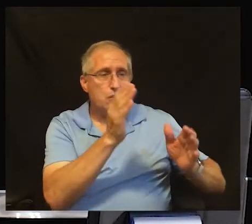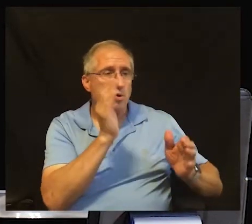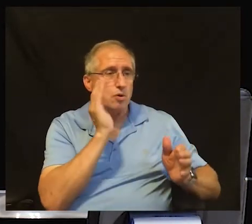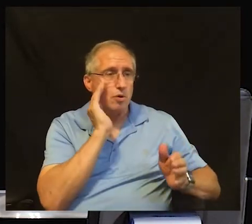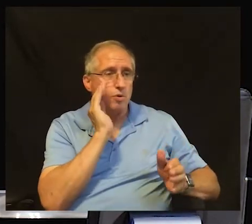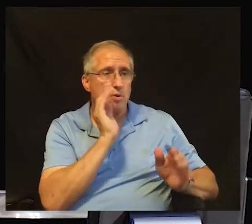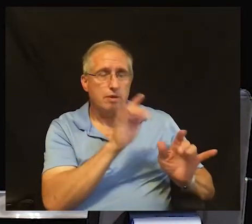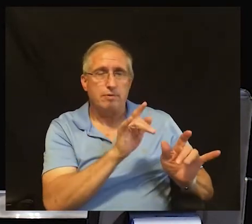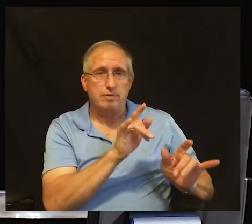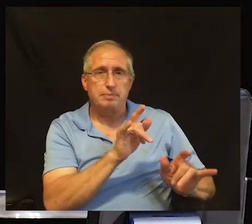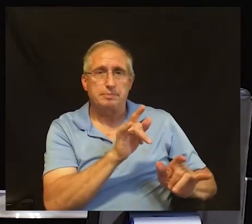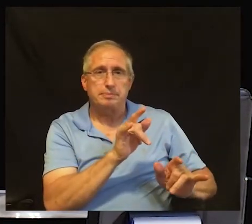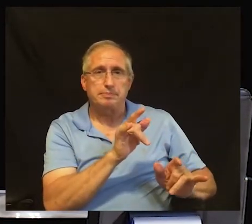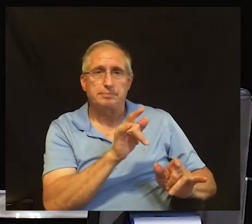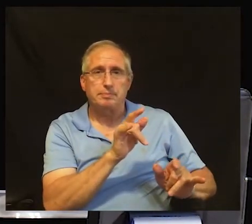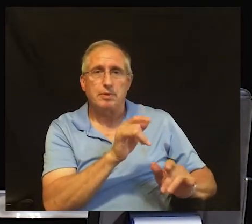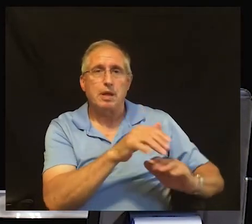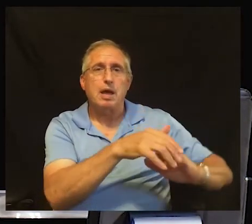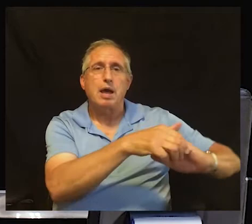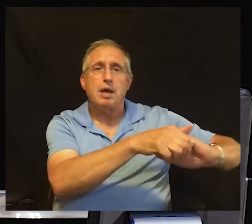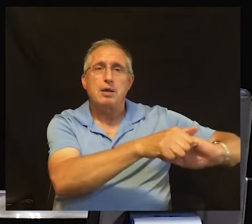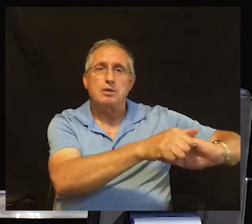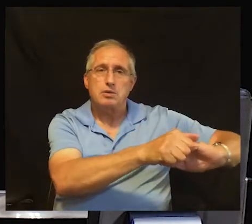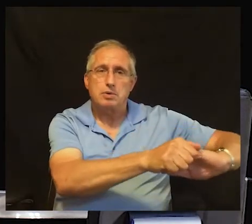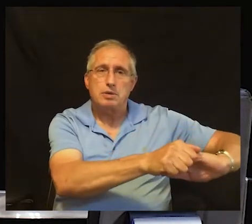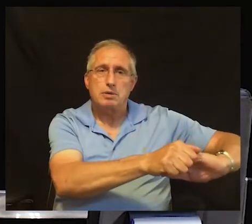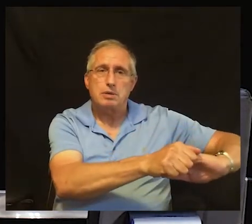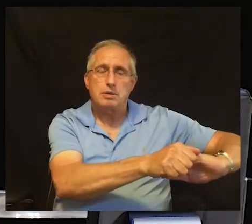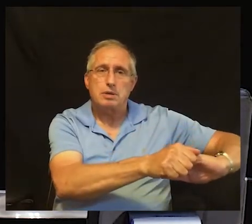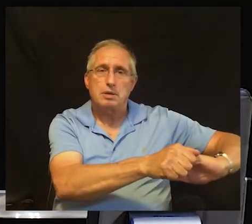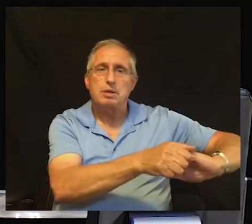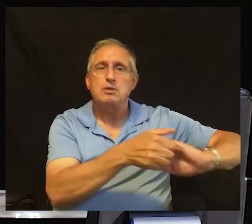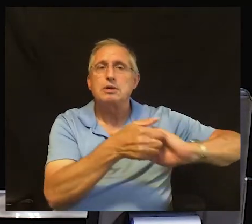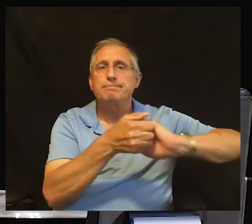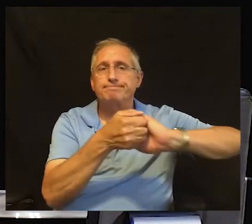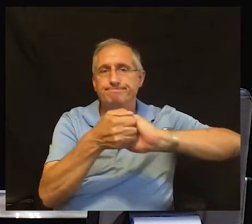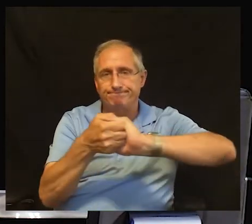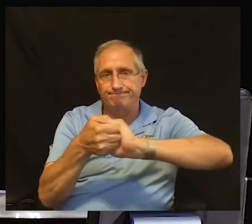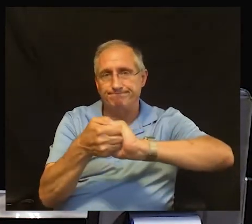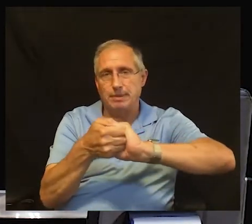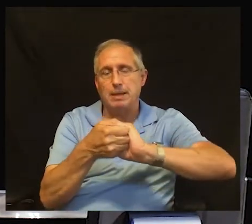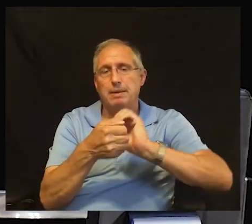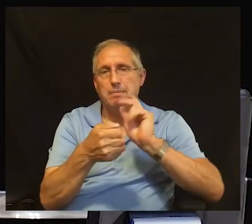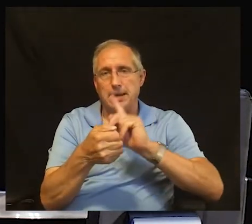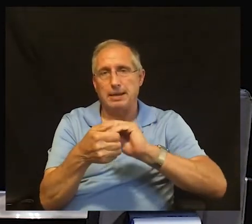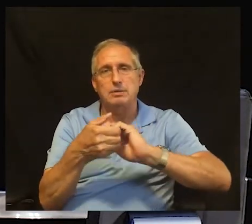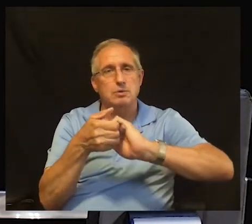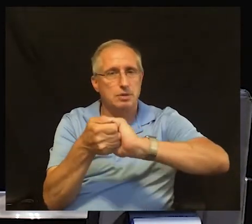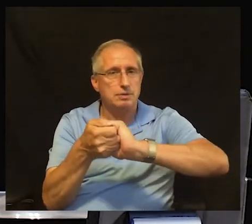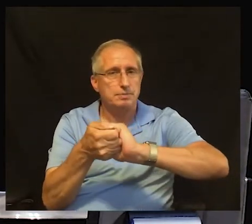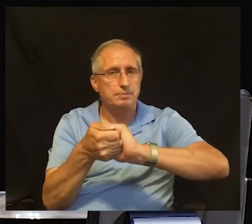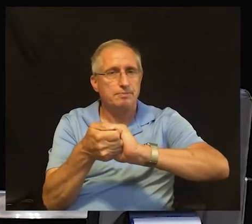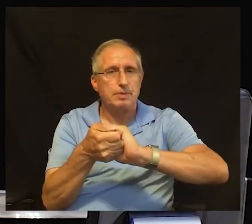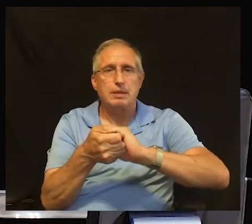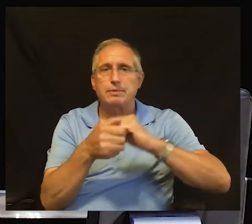Let her know that you are near. And I just squeezed it. And as I squeezed it, she squeezed mine back.